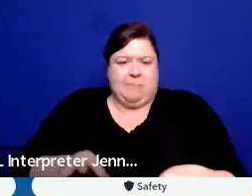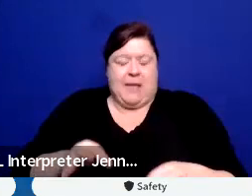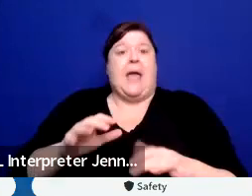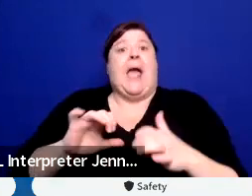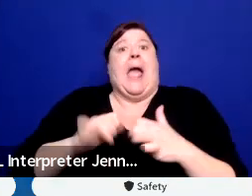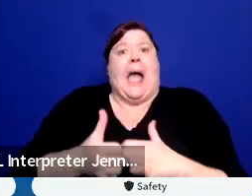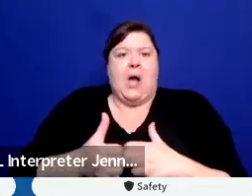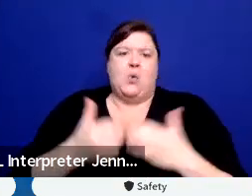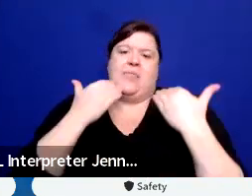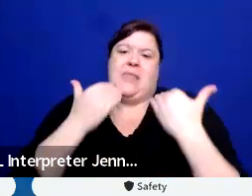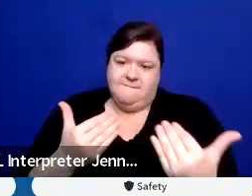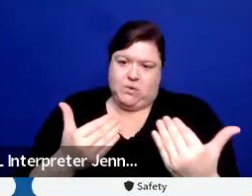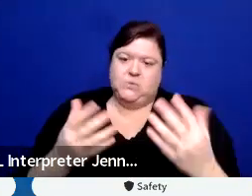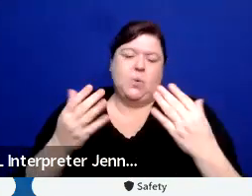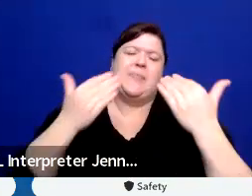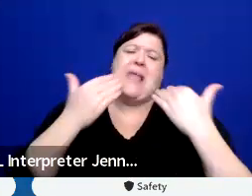So thank you.